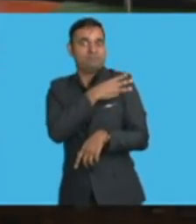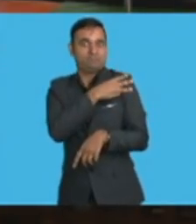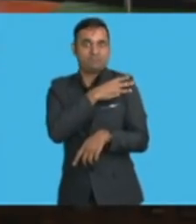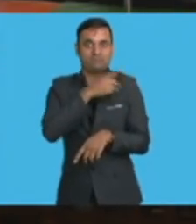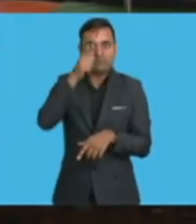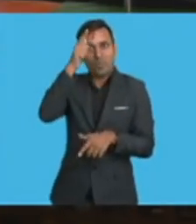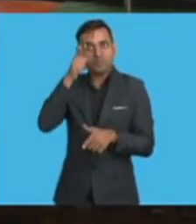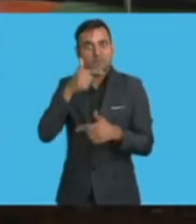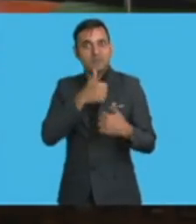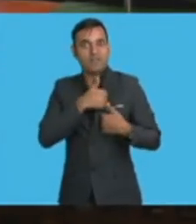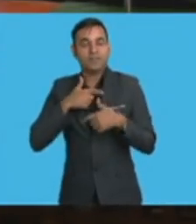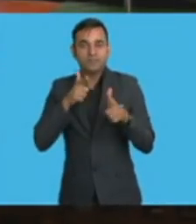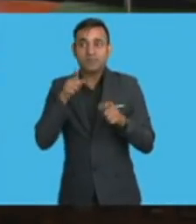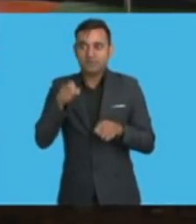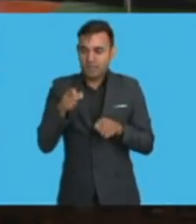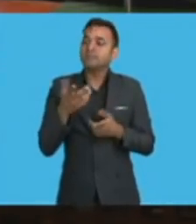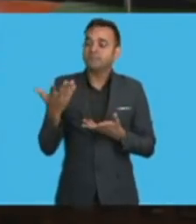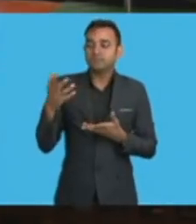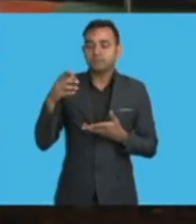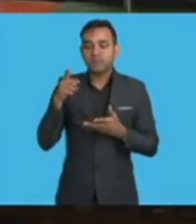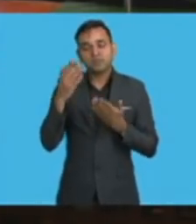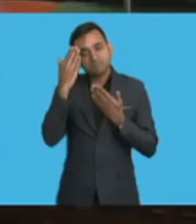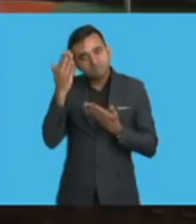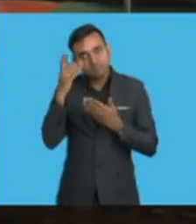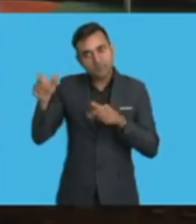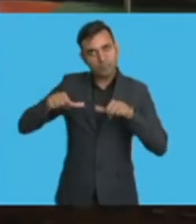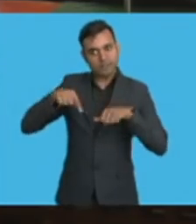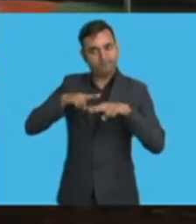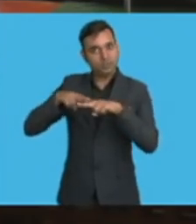The provision of the Constitution is Section 84.